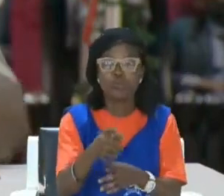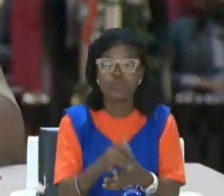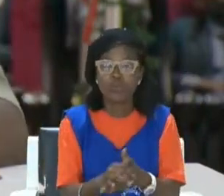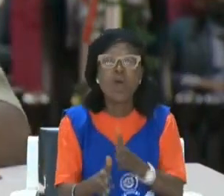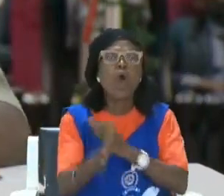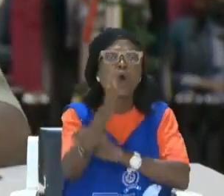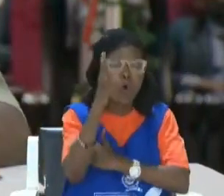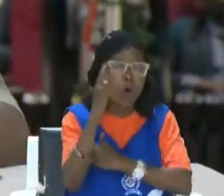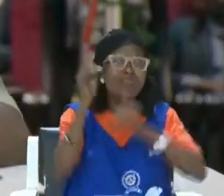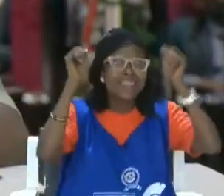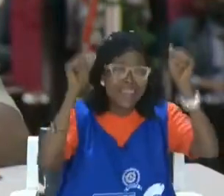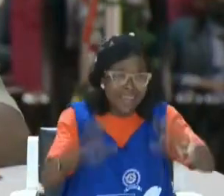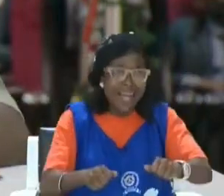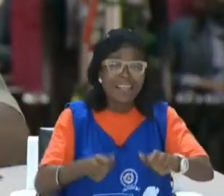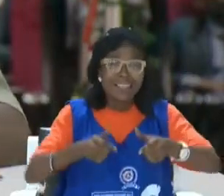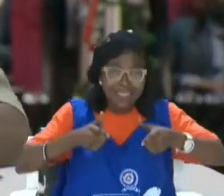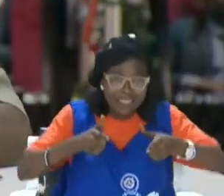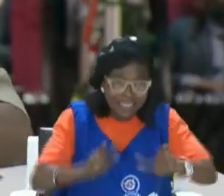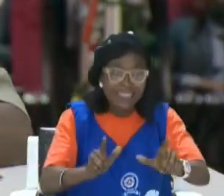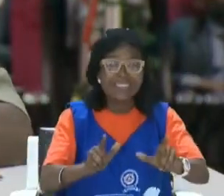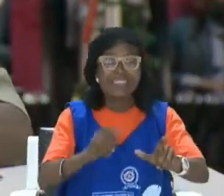God can still surprise them.